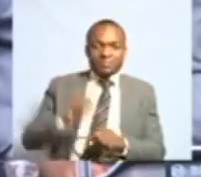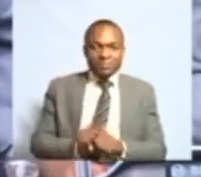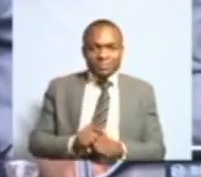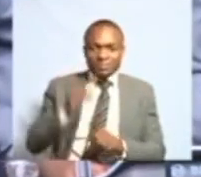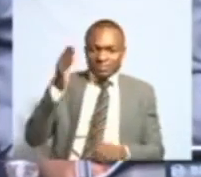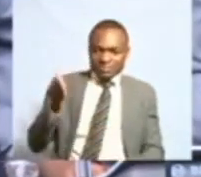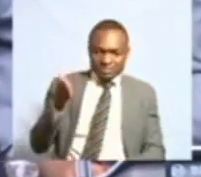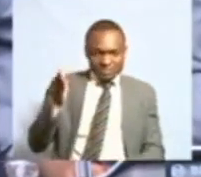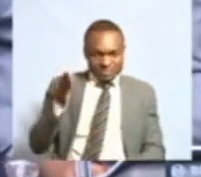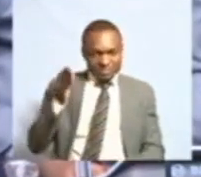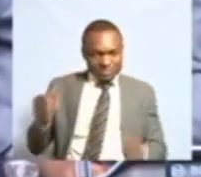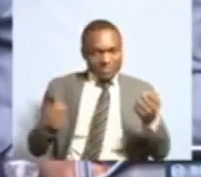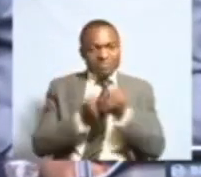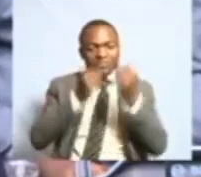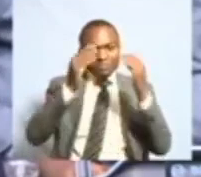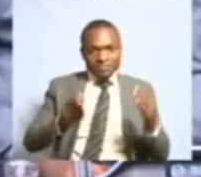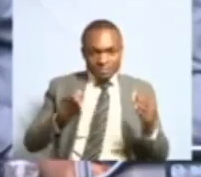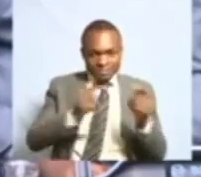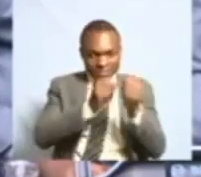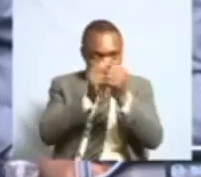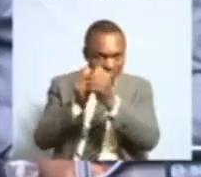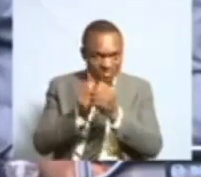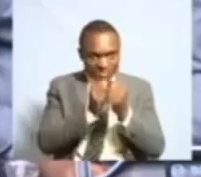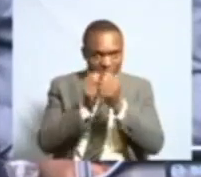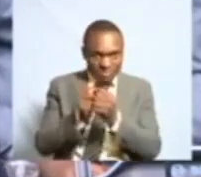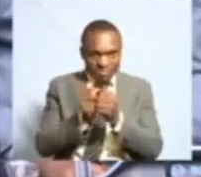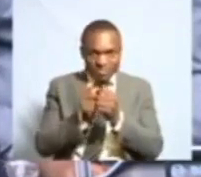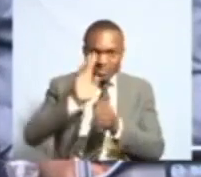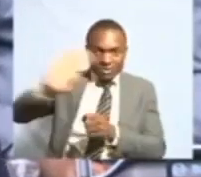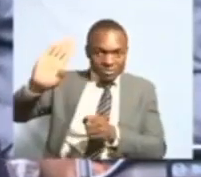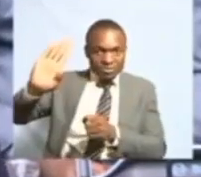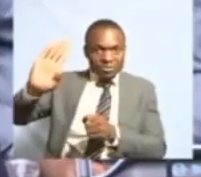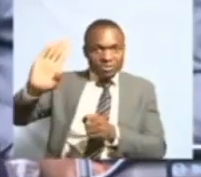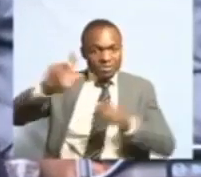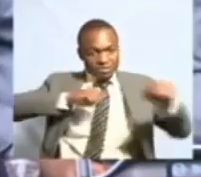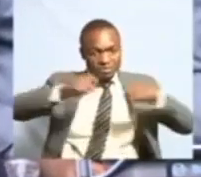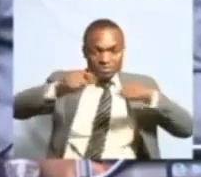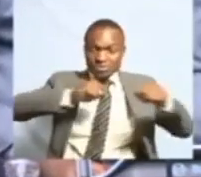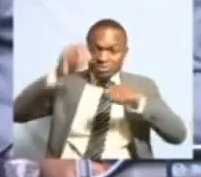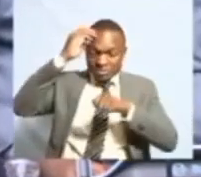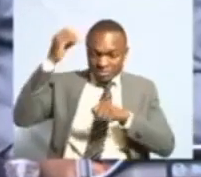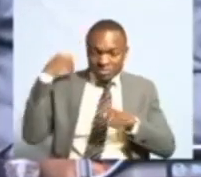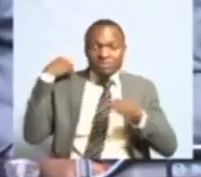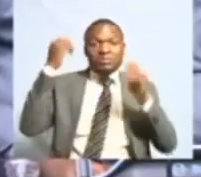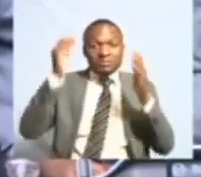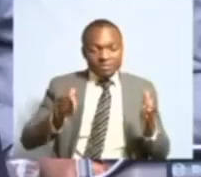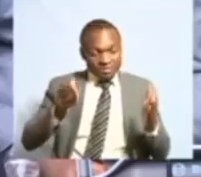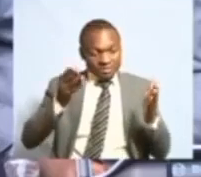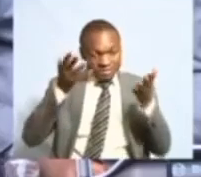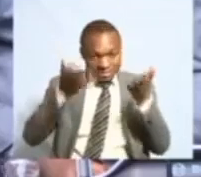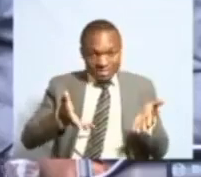an UPND cadre together with your presiding officers, and that